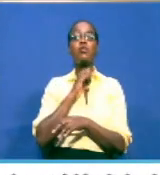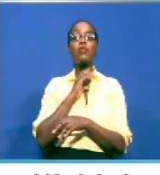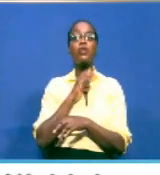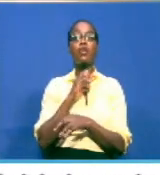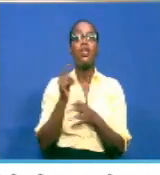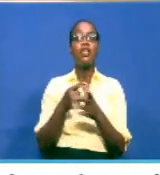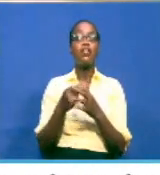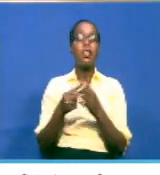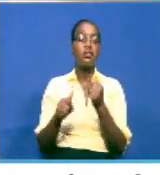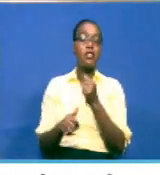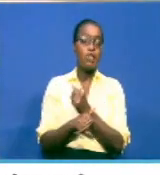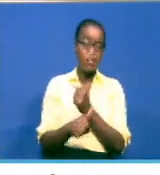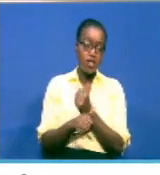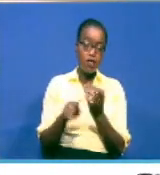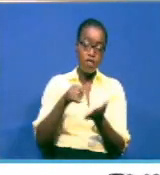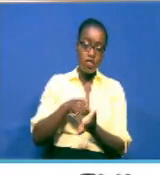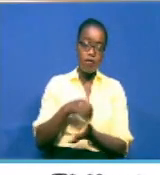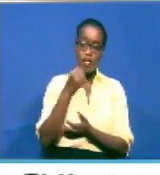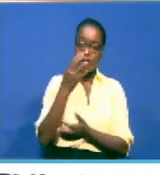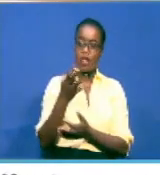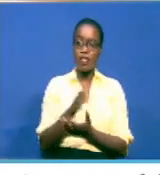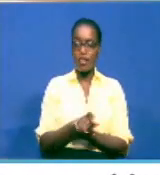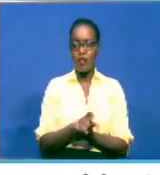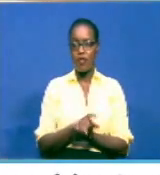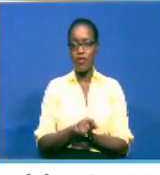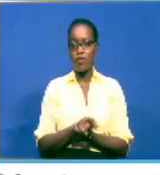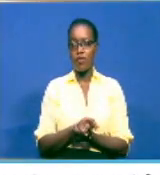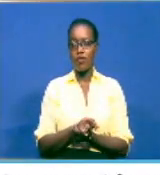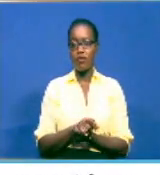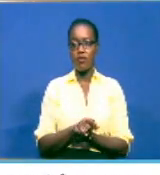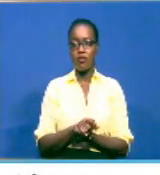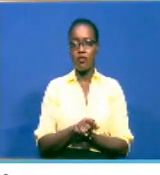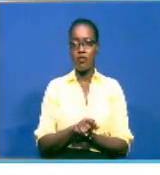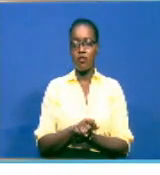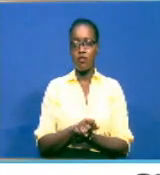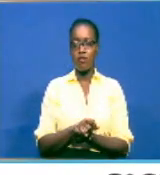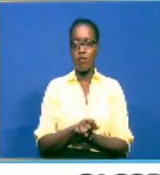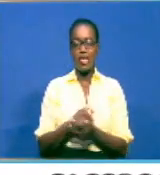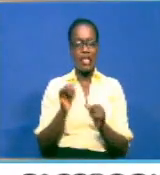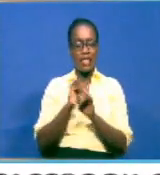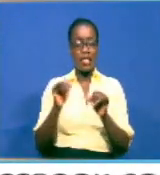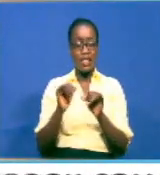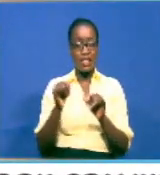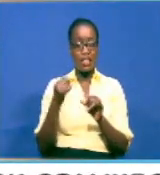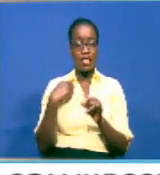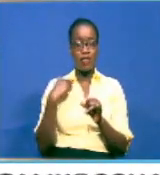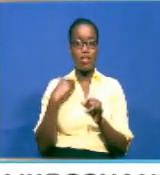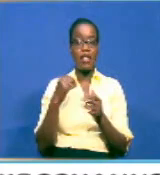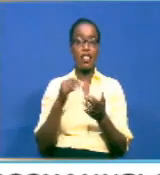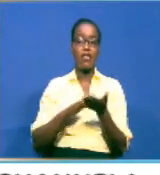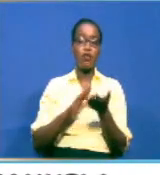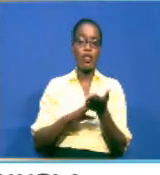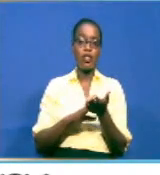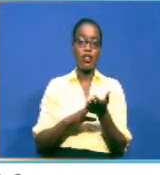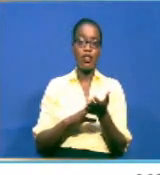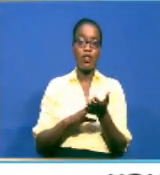reaction. Yeah. Then you need to use a sterile cloth. And the most recommended is the cloth